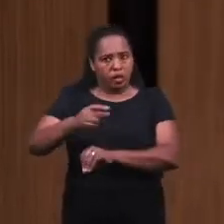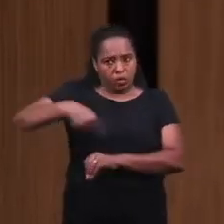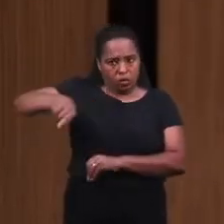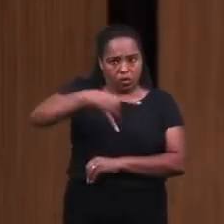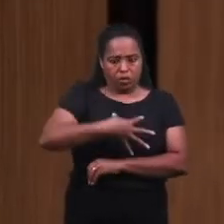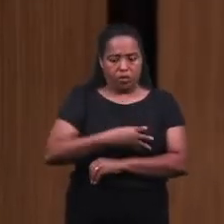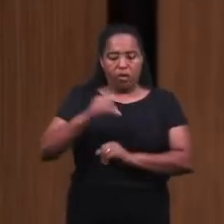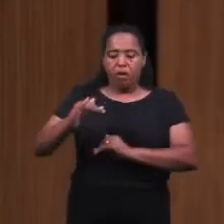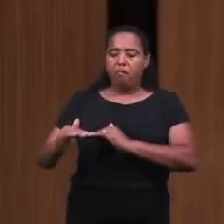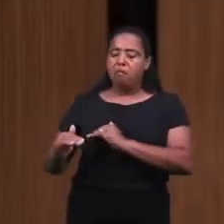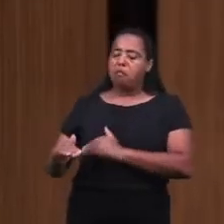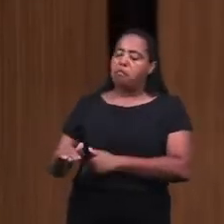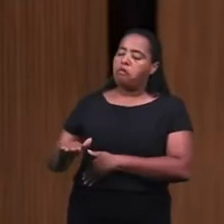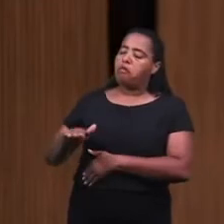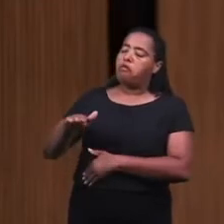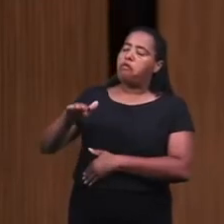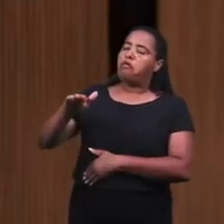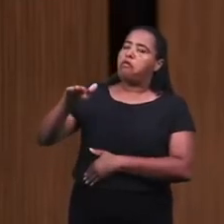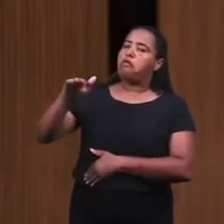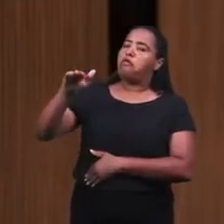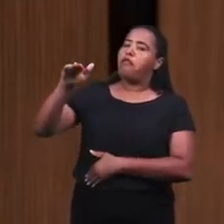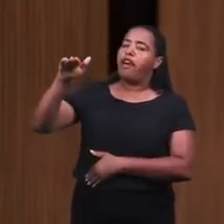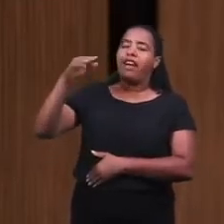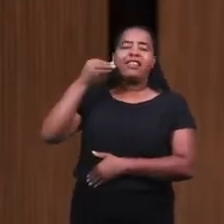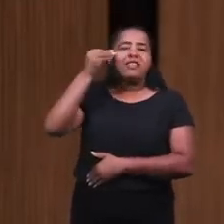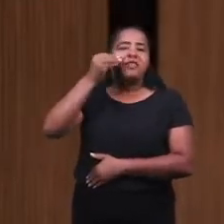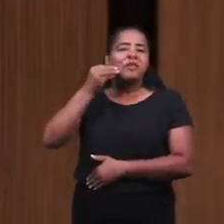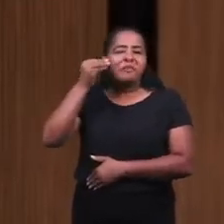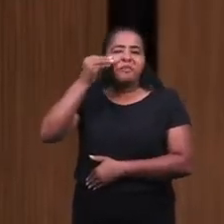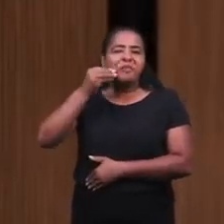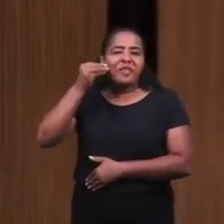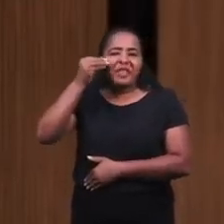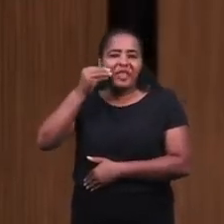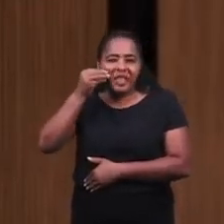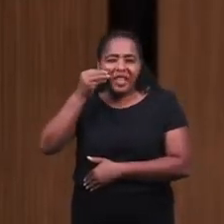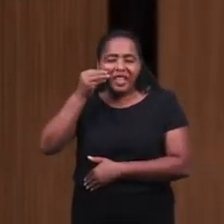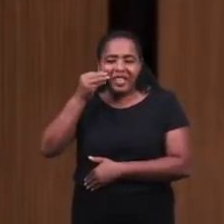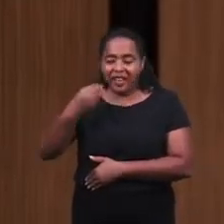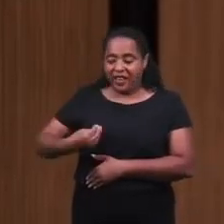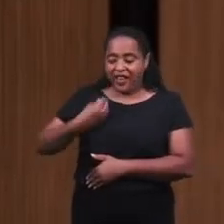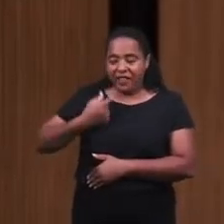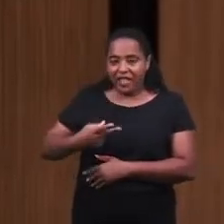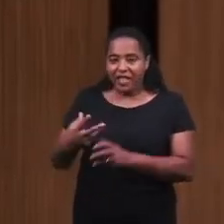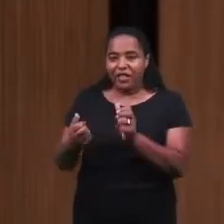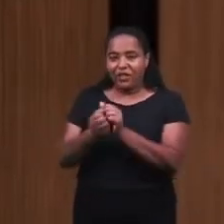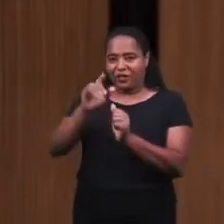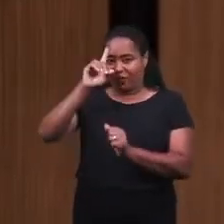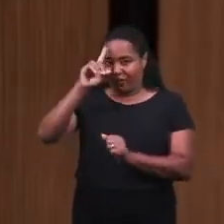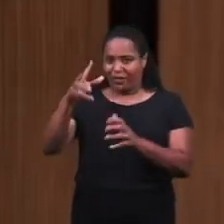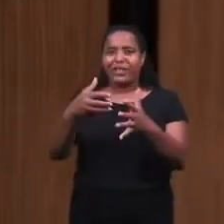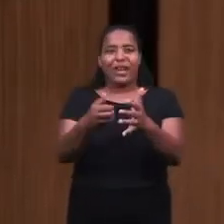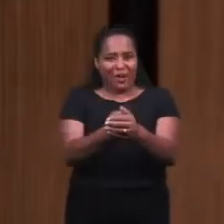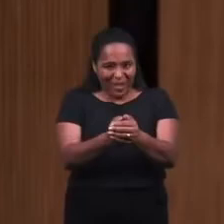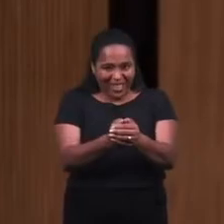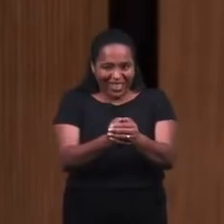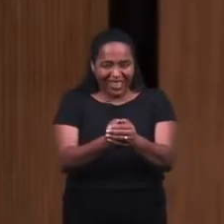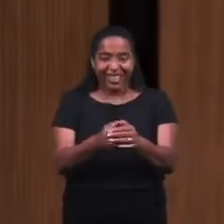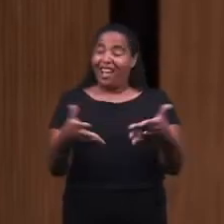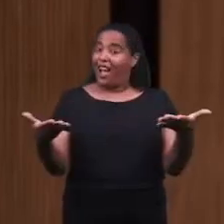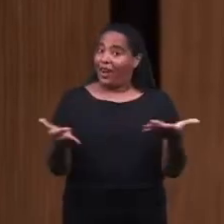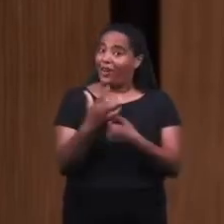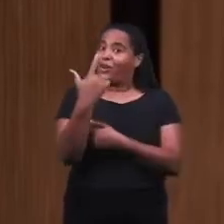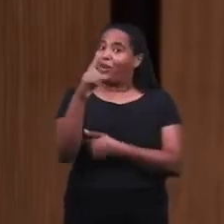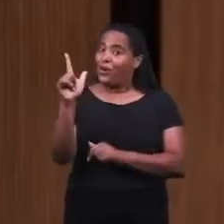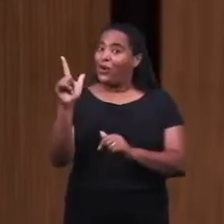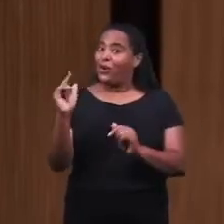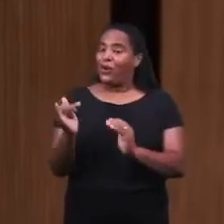In doing so, they will grow. They will grow having eternal life with God. Amen?